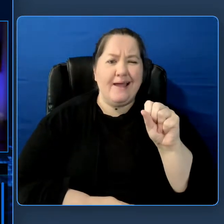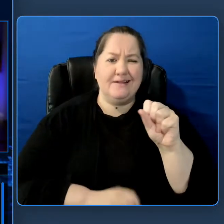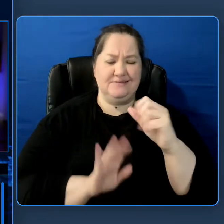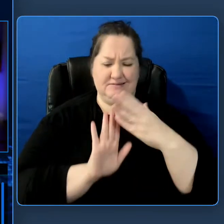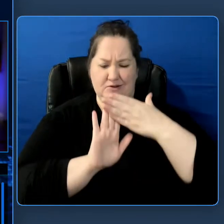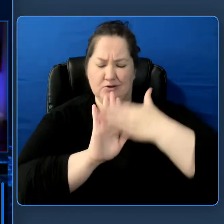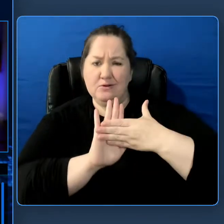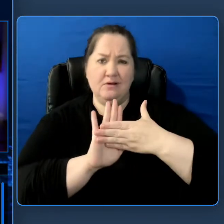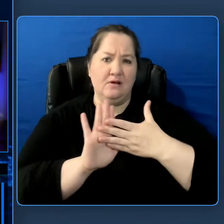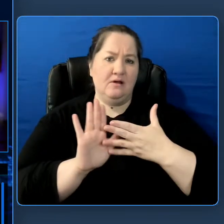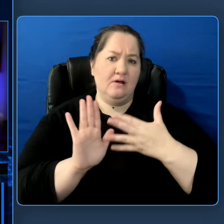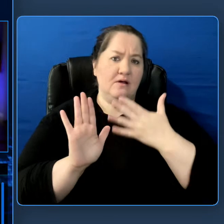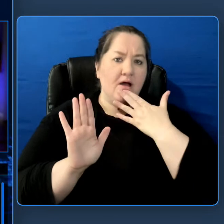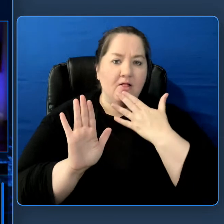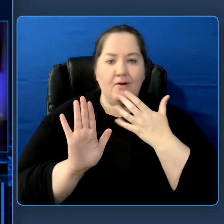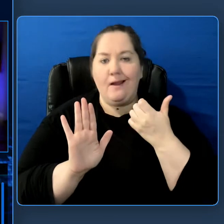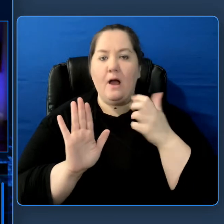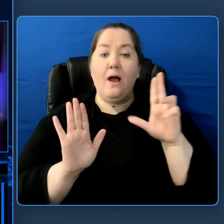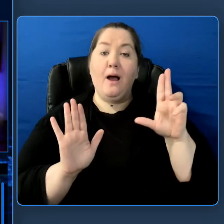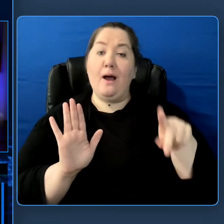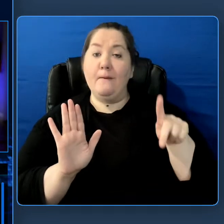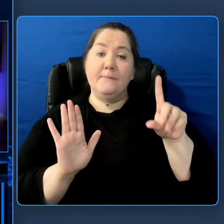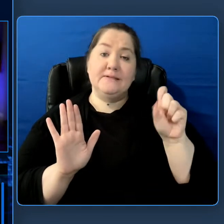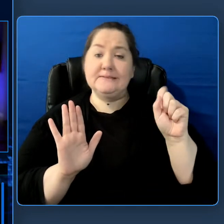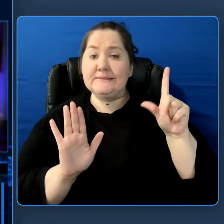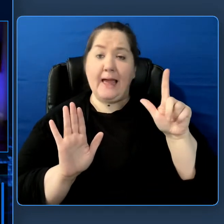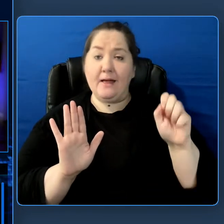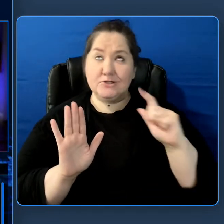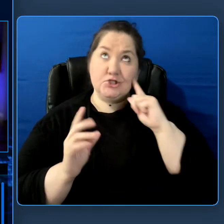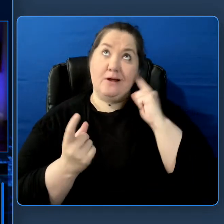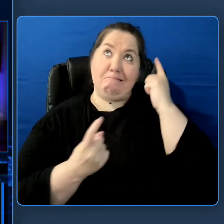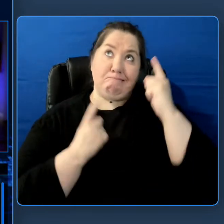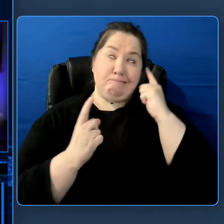every other upsell should I consider, and what should I avoid?